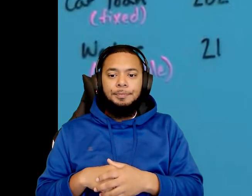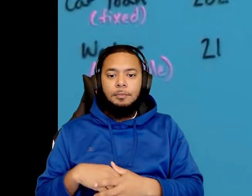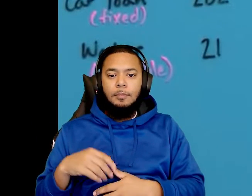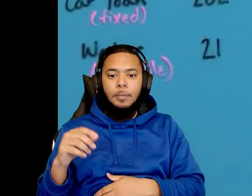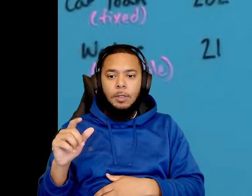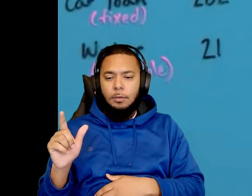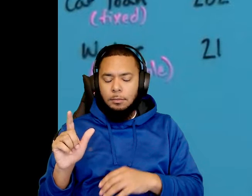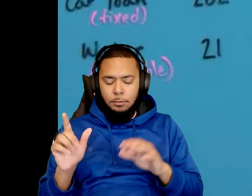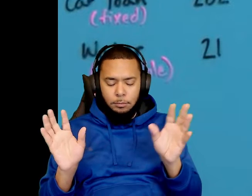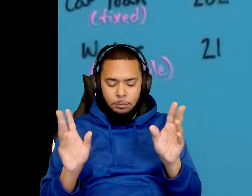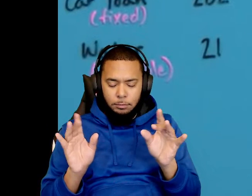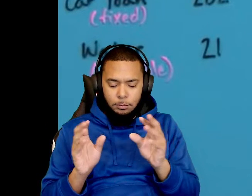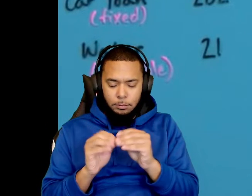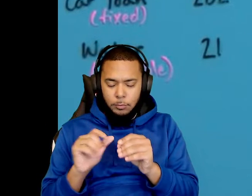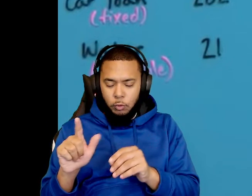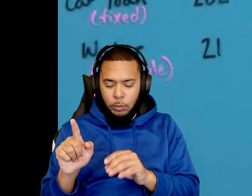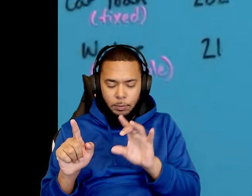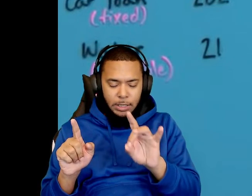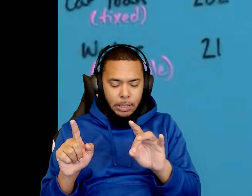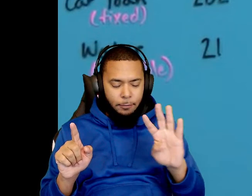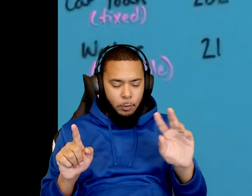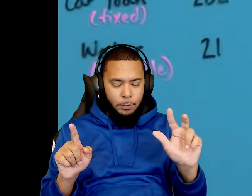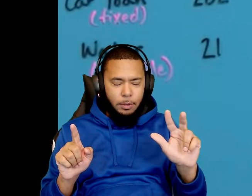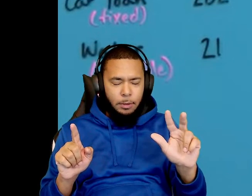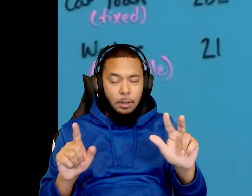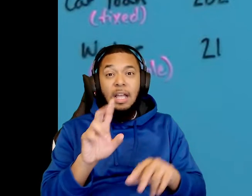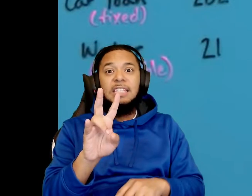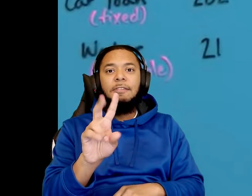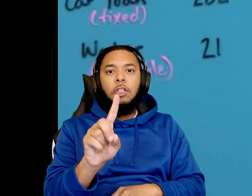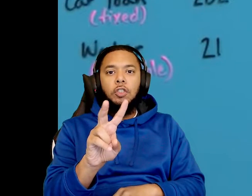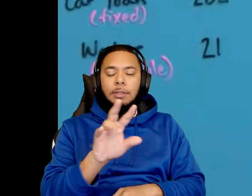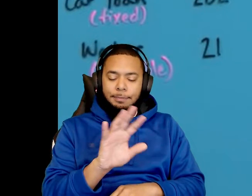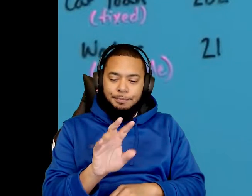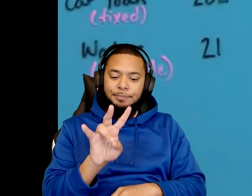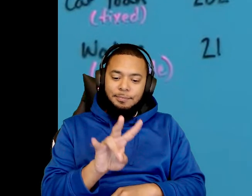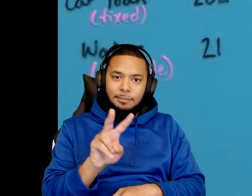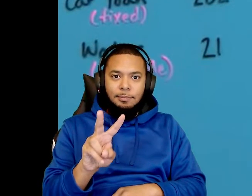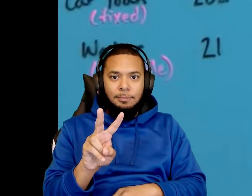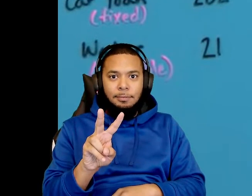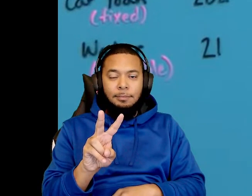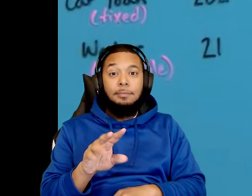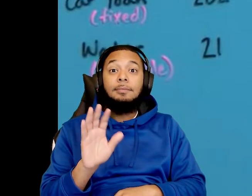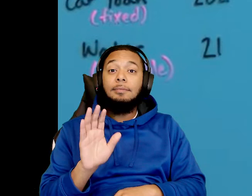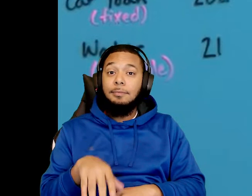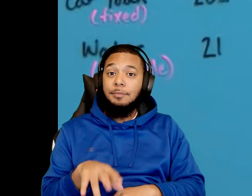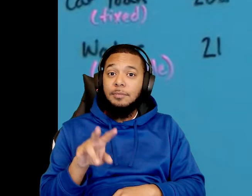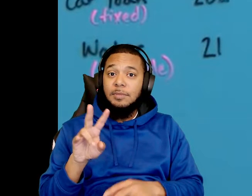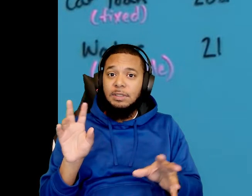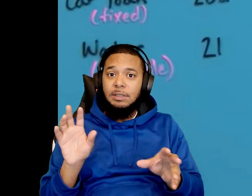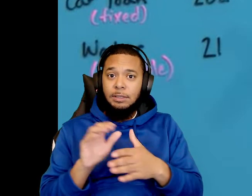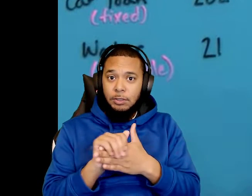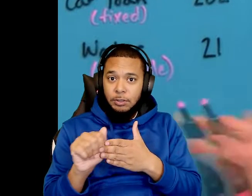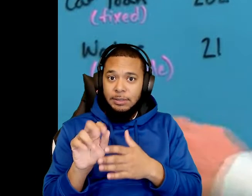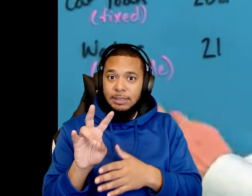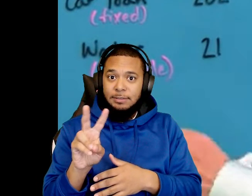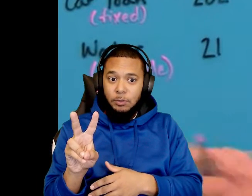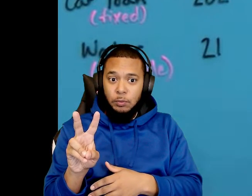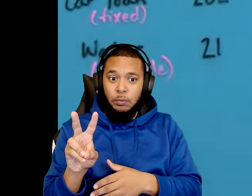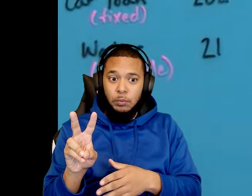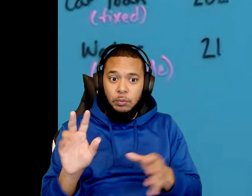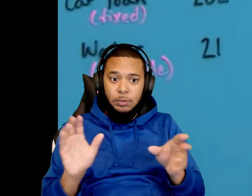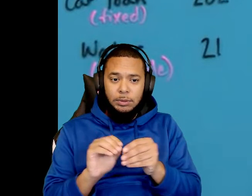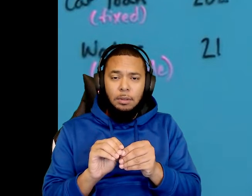43 is 72. So we have $72 cumulatively. This